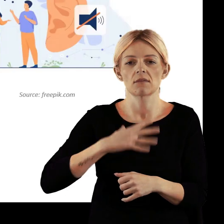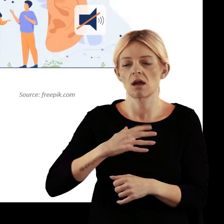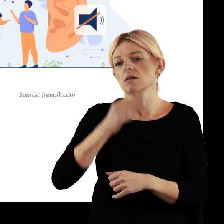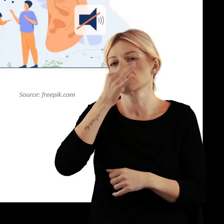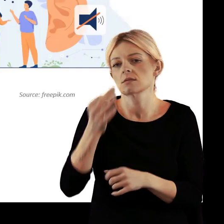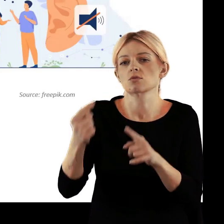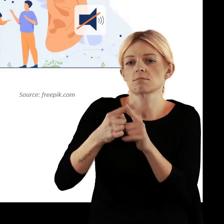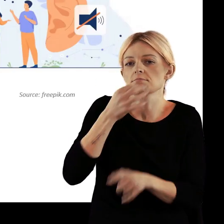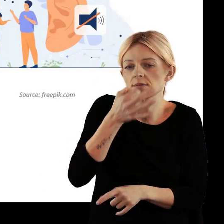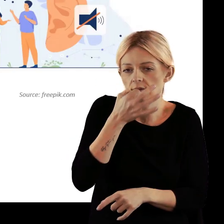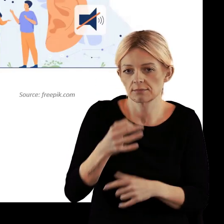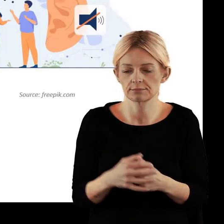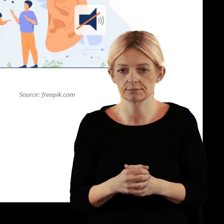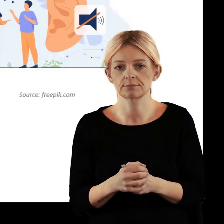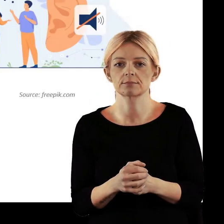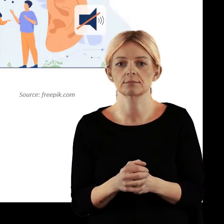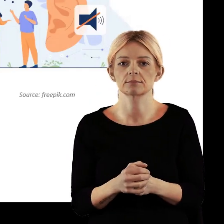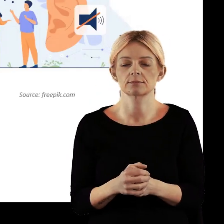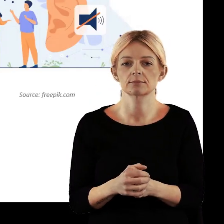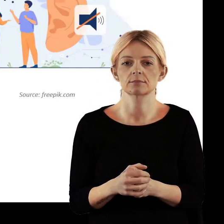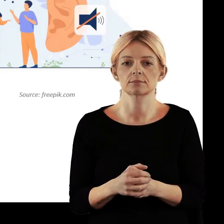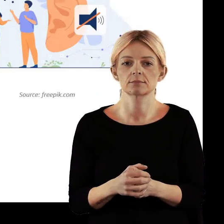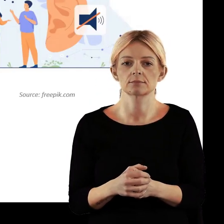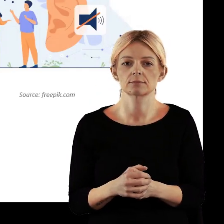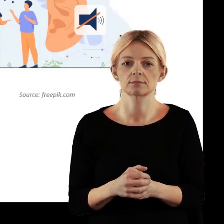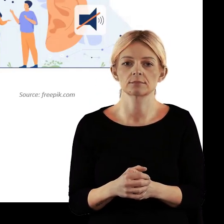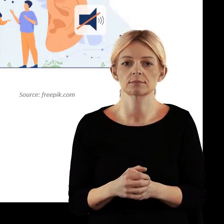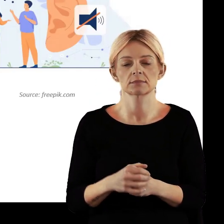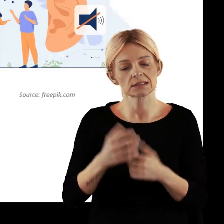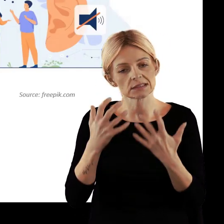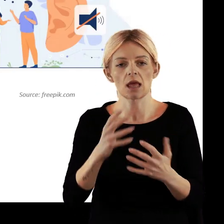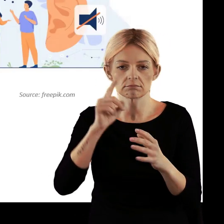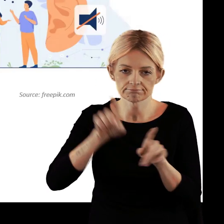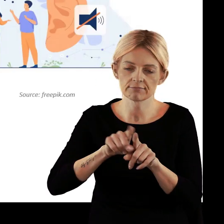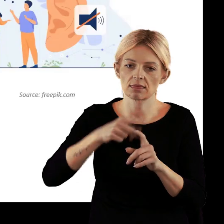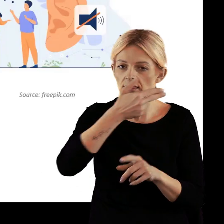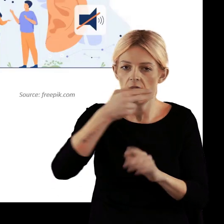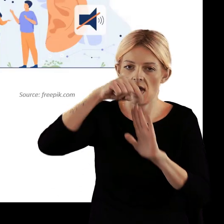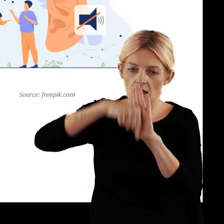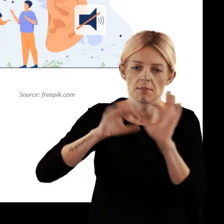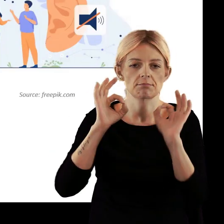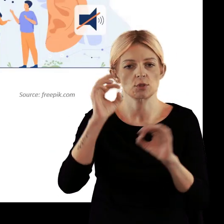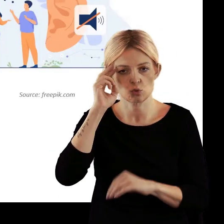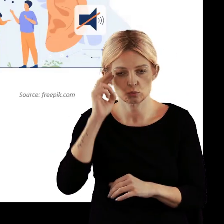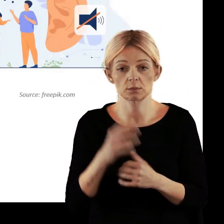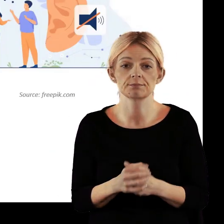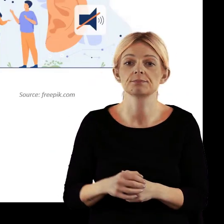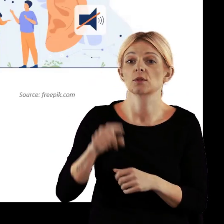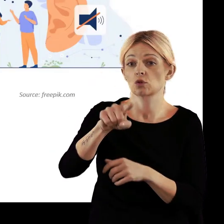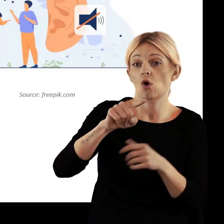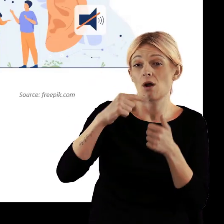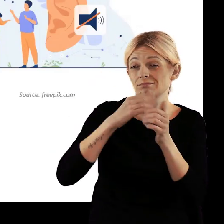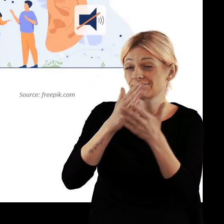questions to better understand the topic. These tips can be particularly important in situations when we have